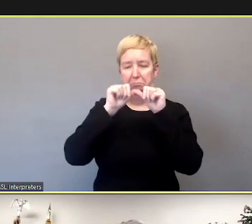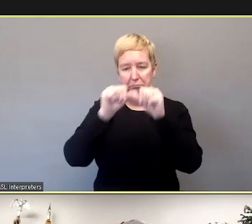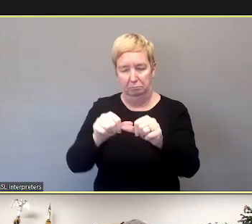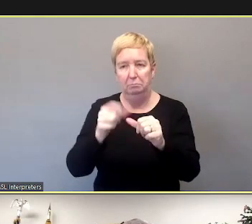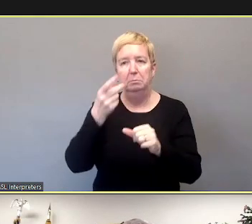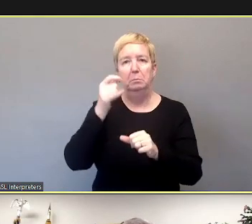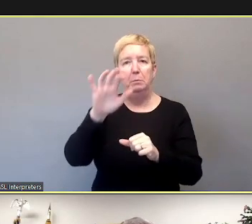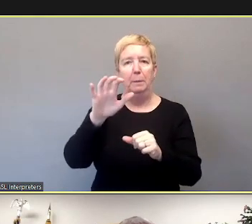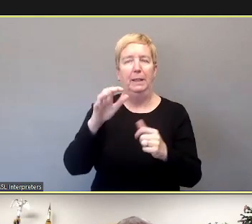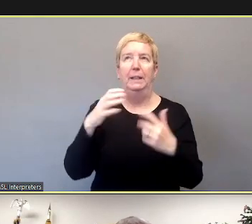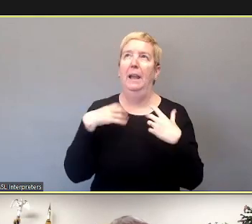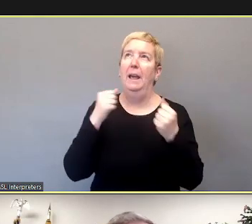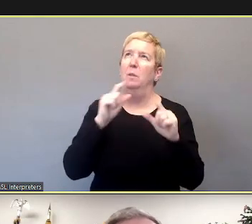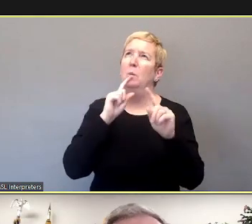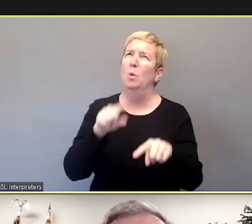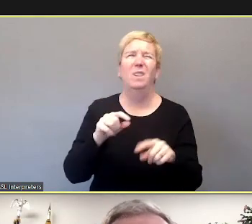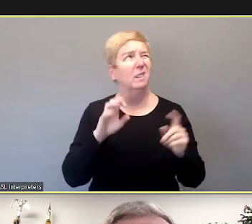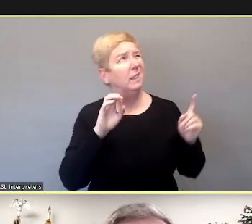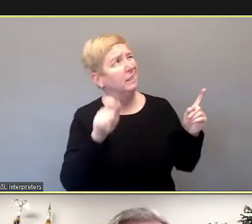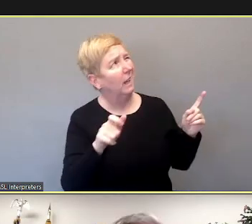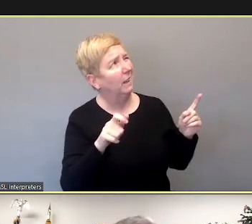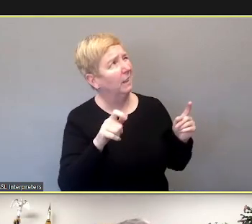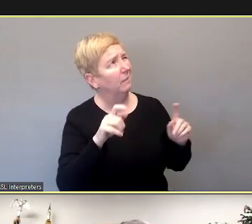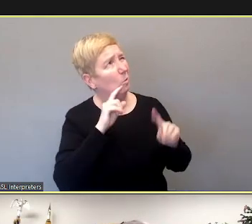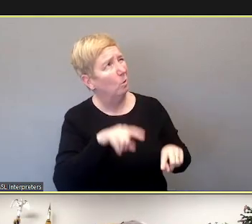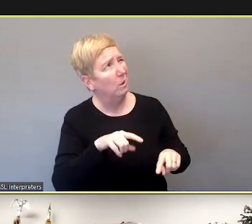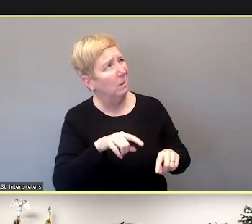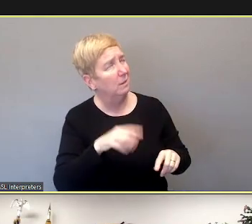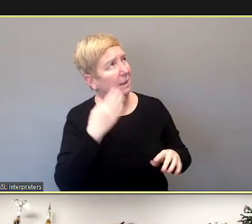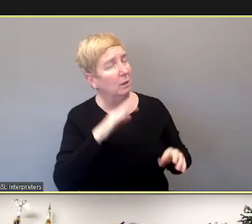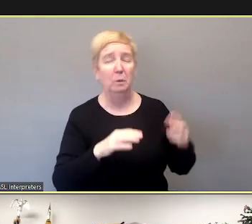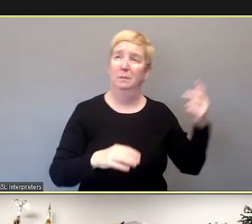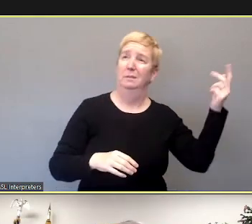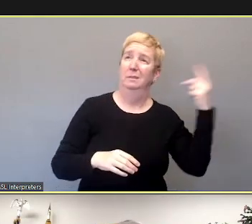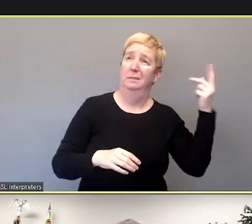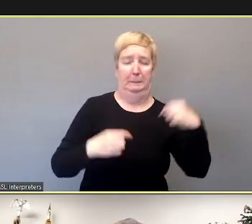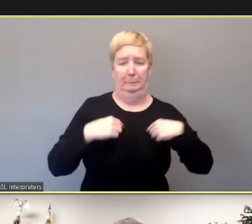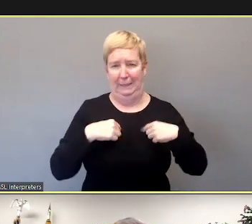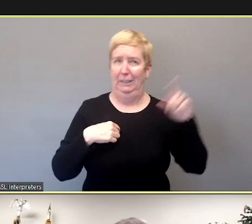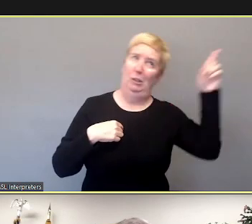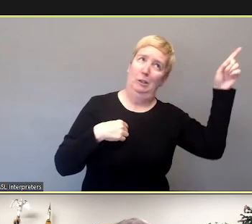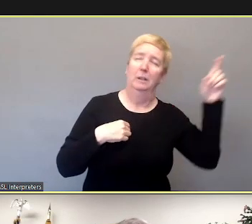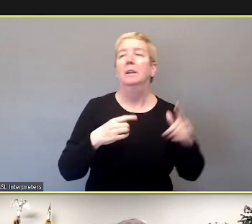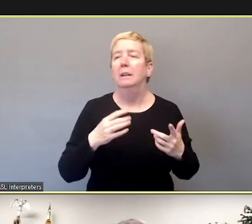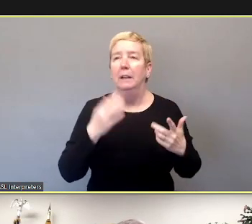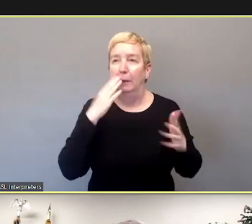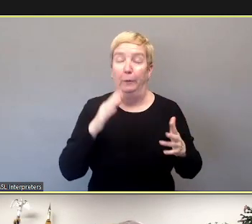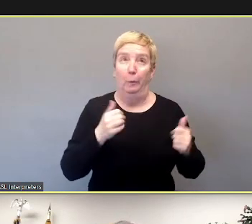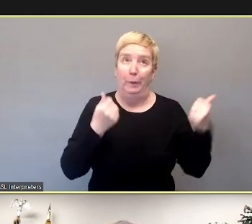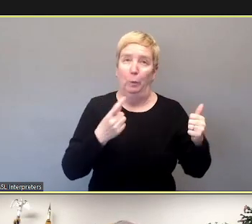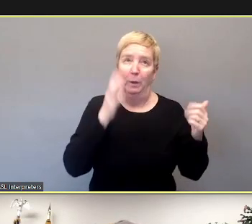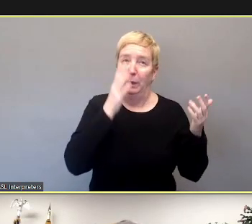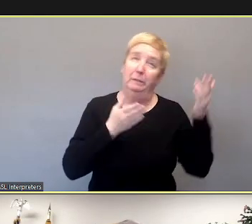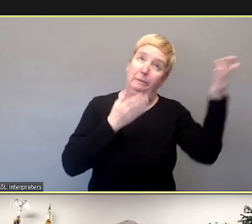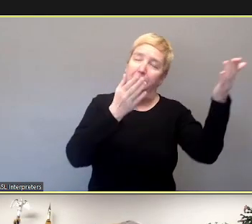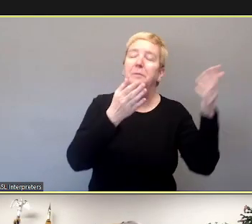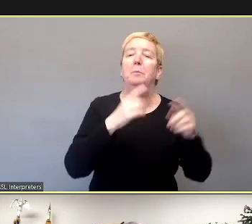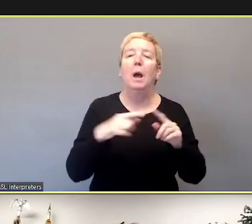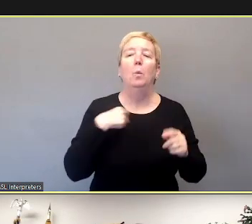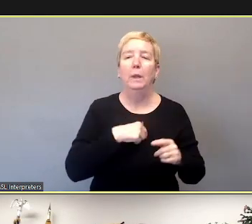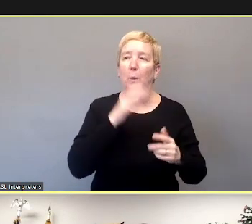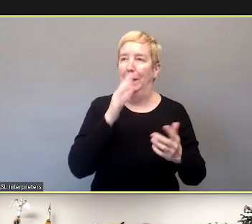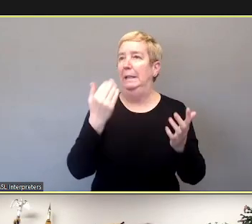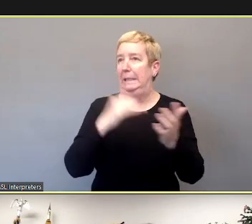it's an executive order. Either the governor and I will, we have some orders, and so it's hard to keep track of them, but that will be renewed this